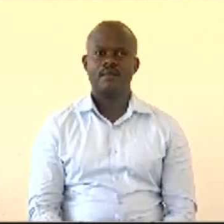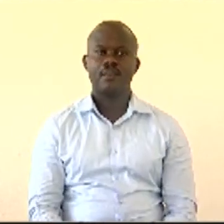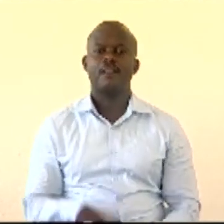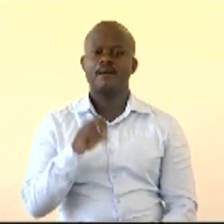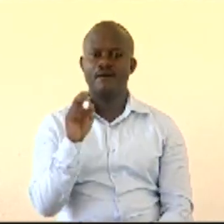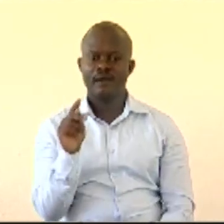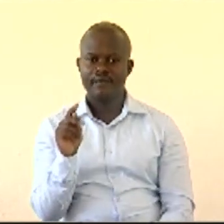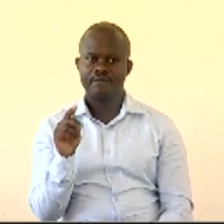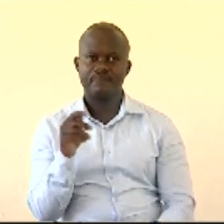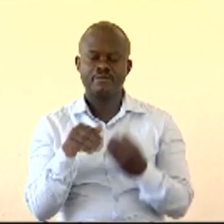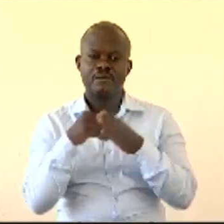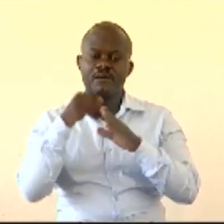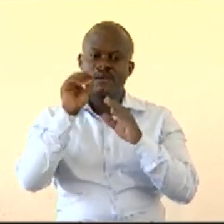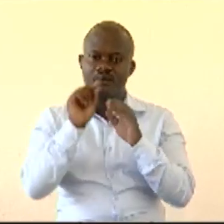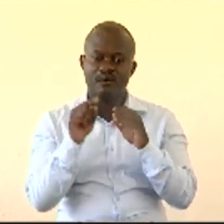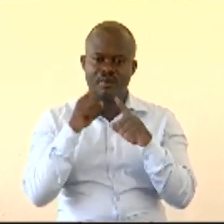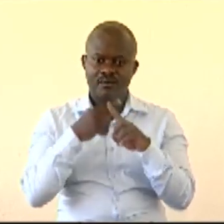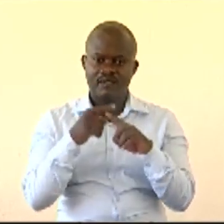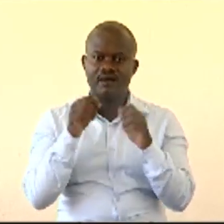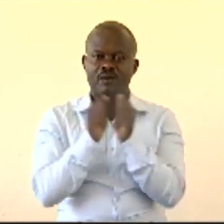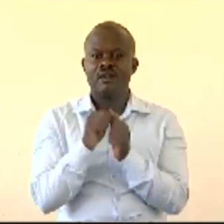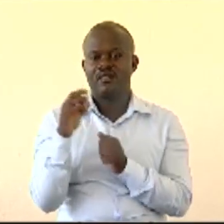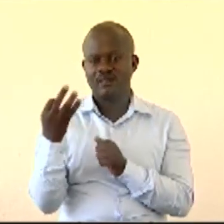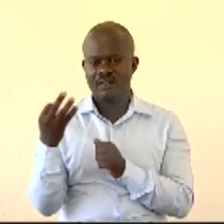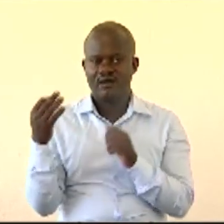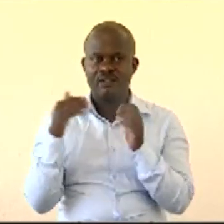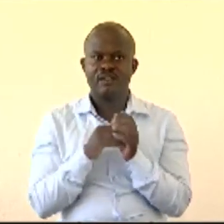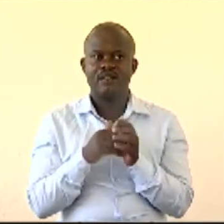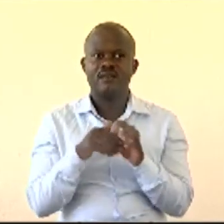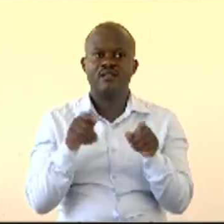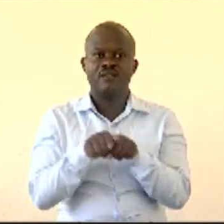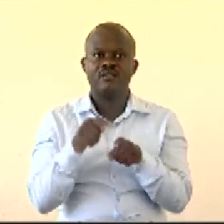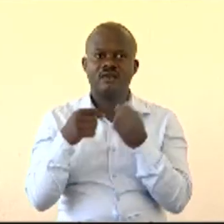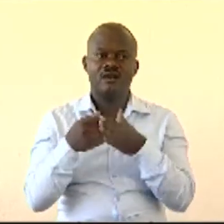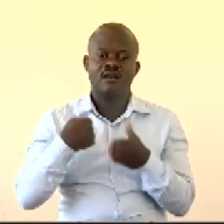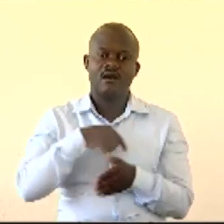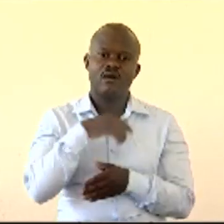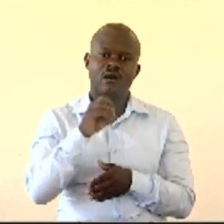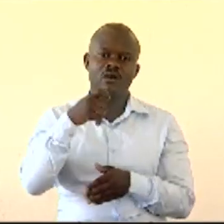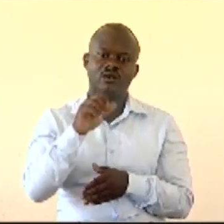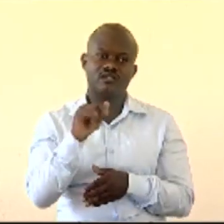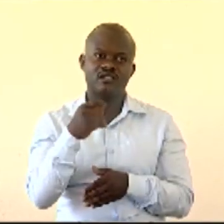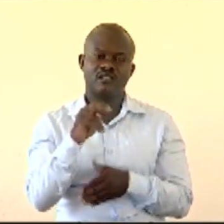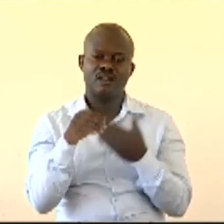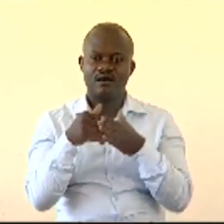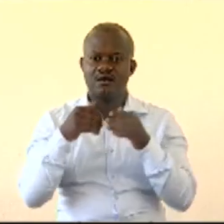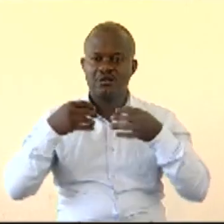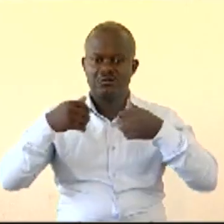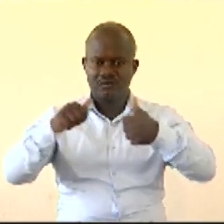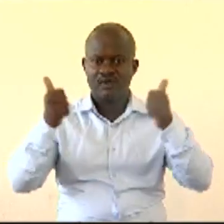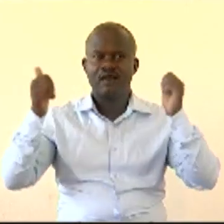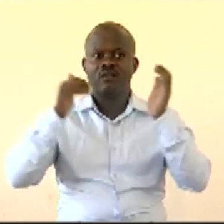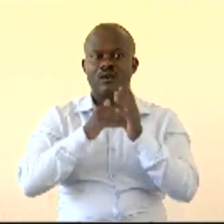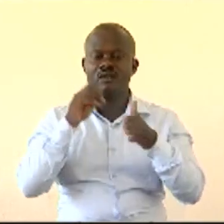Okay? We multiply by 3. And like this, our oxygen atoms are balanced. And what